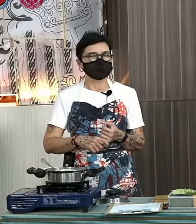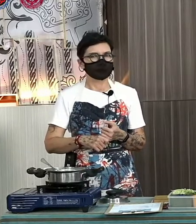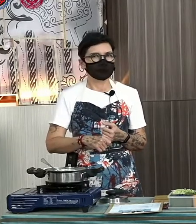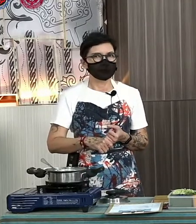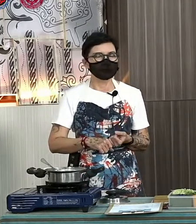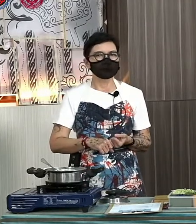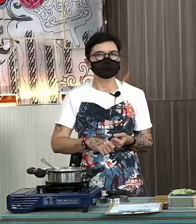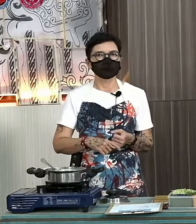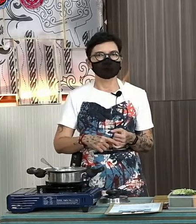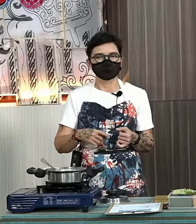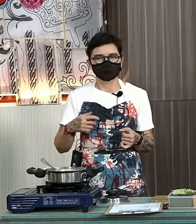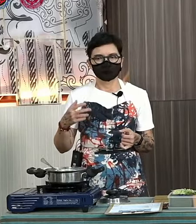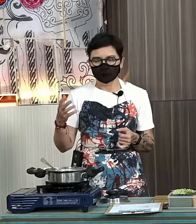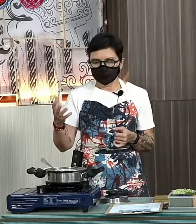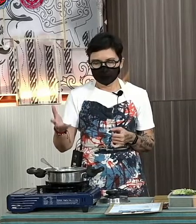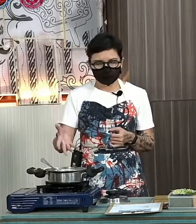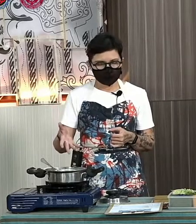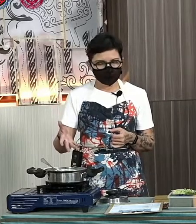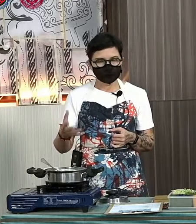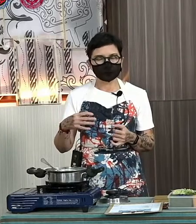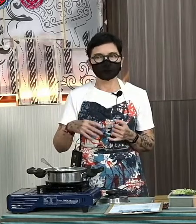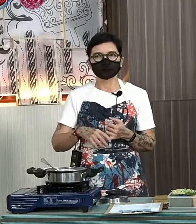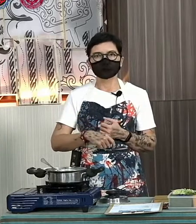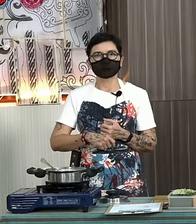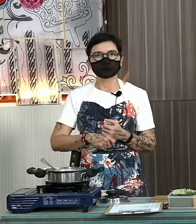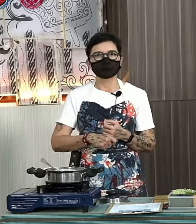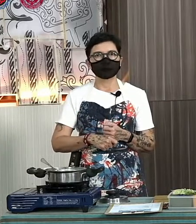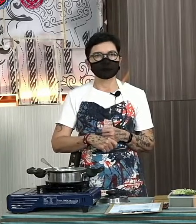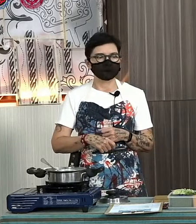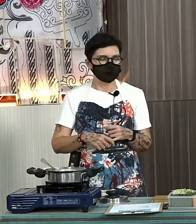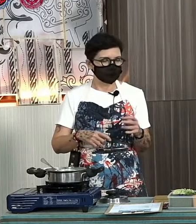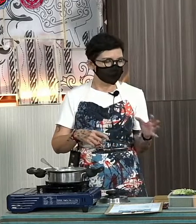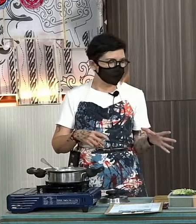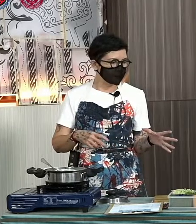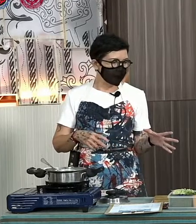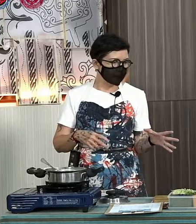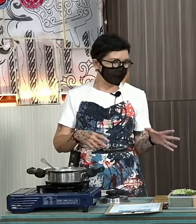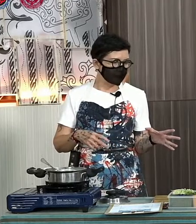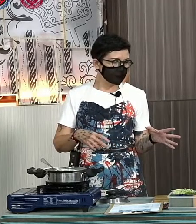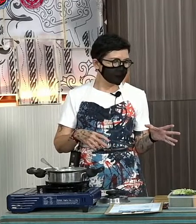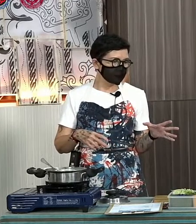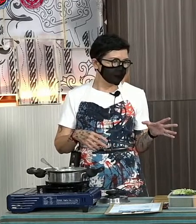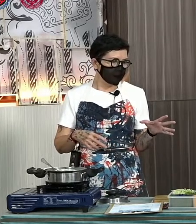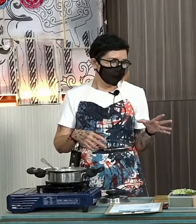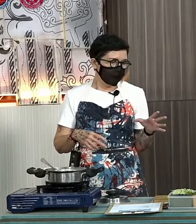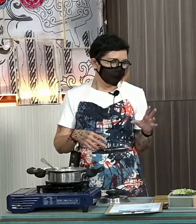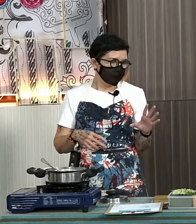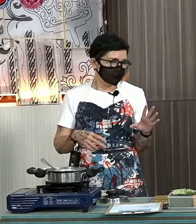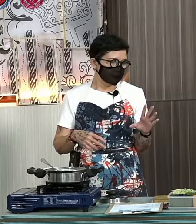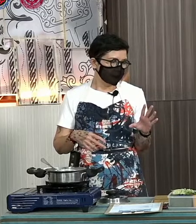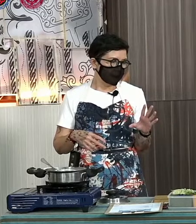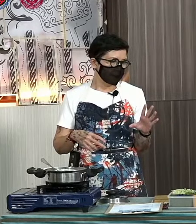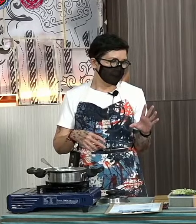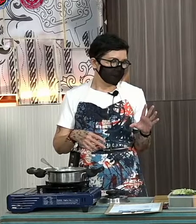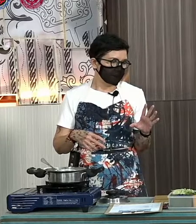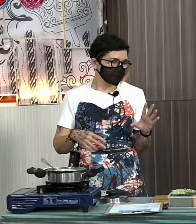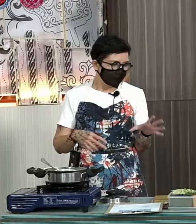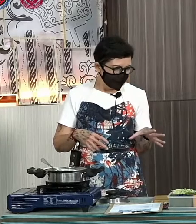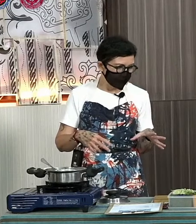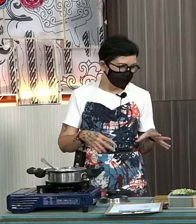Bobo Caca. I will include also some sweet potatoes, mm-hmm.